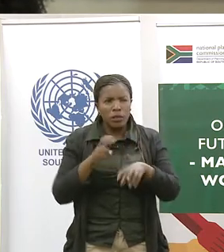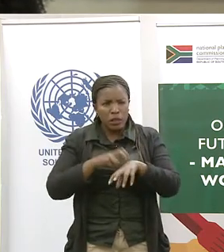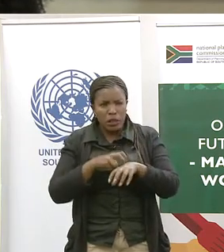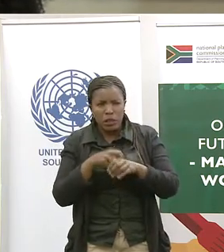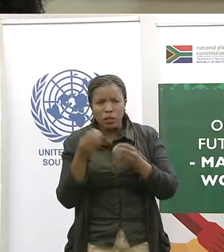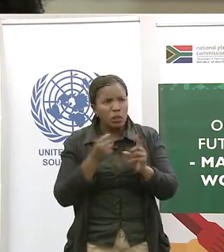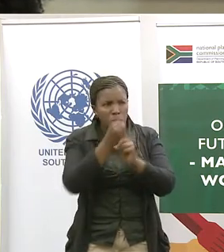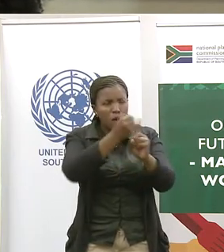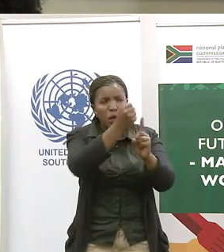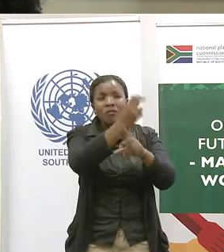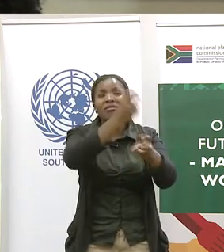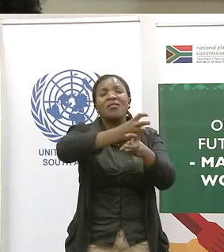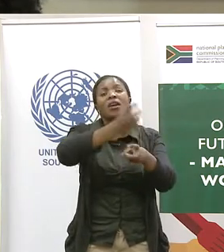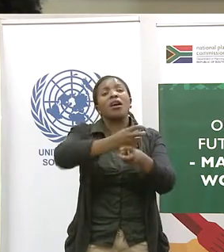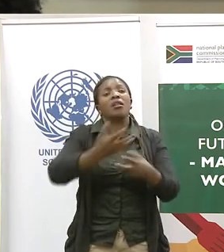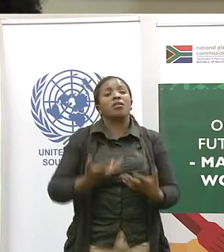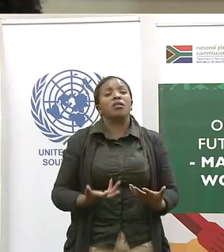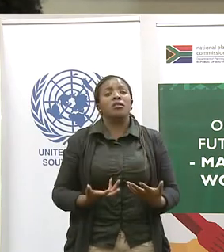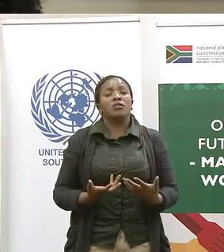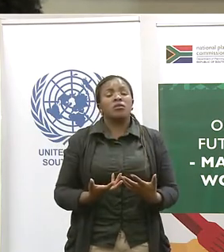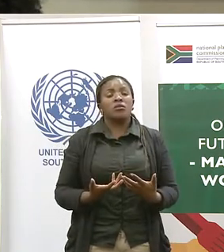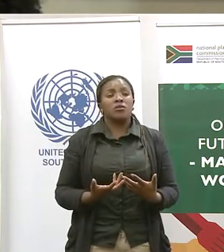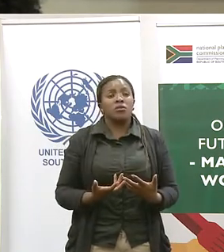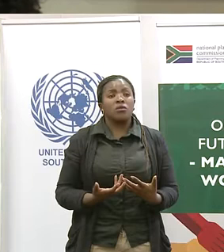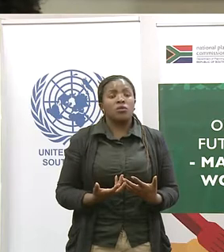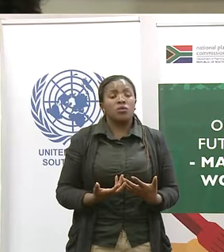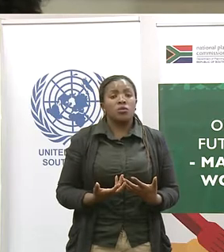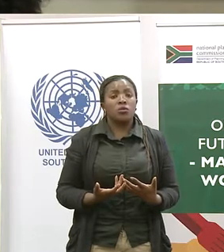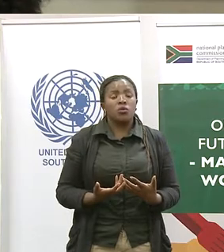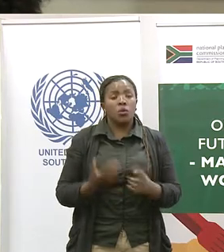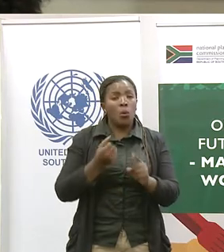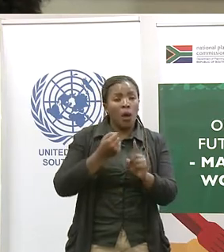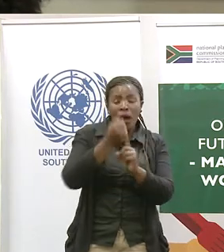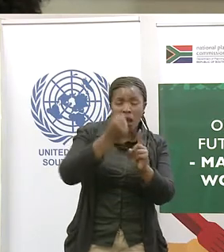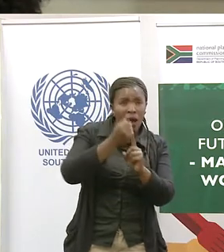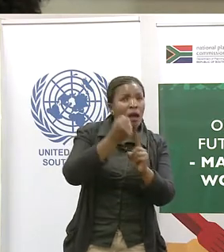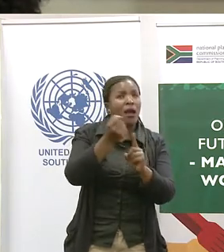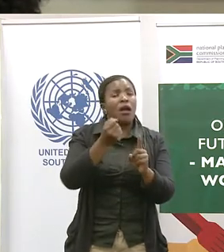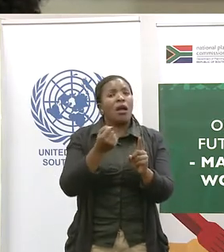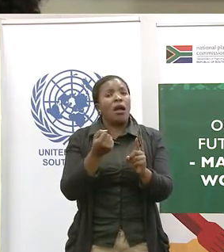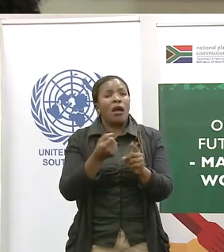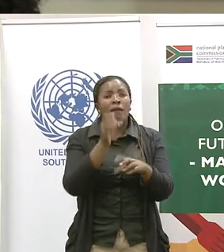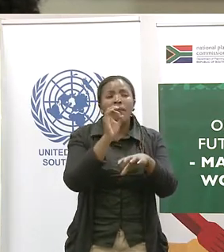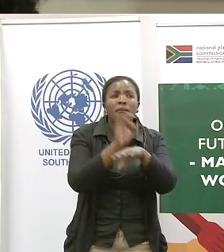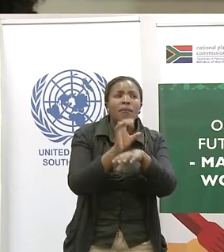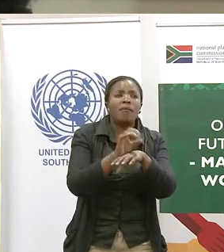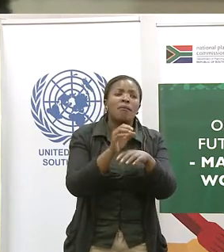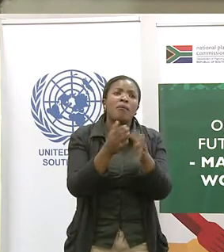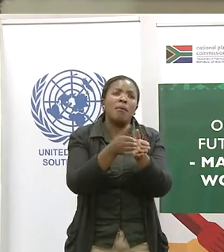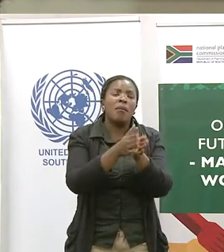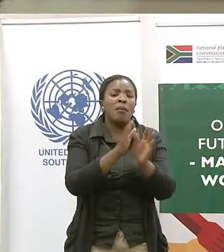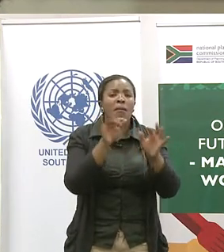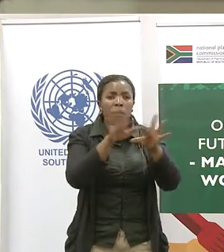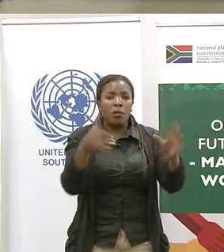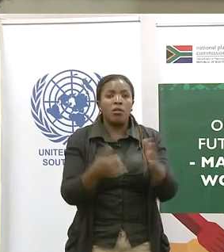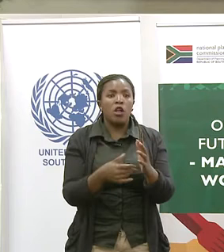is extremely difficult to ensure that people with ability regard us as ordinary human beings